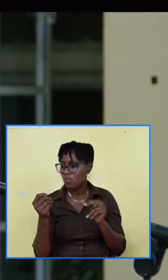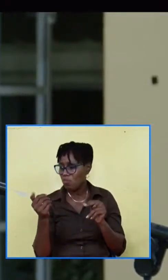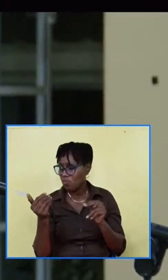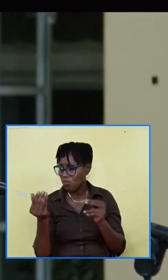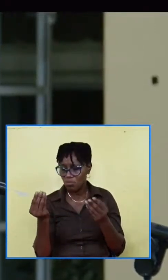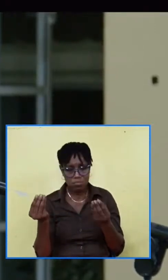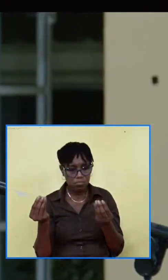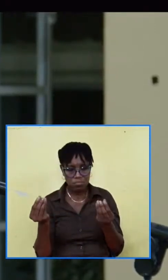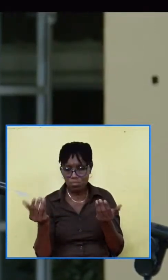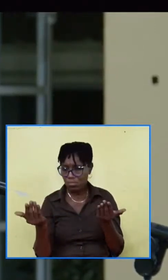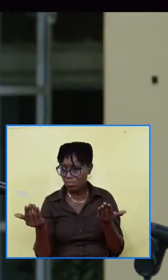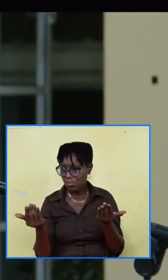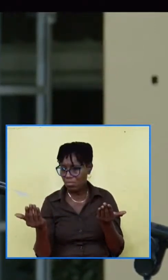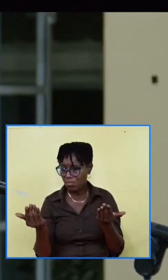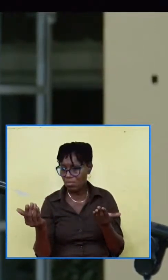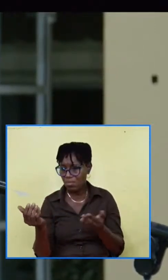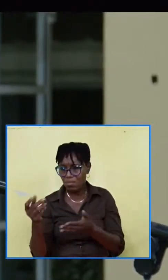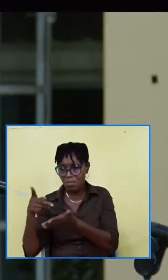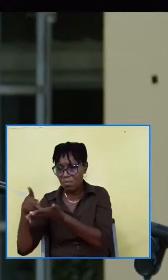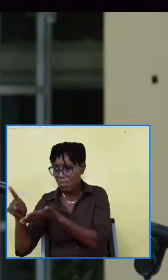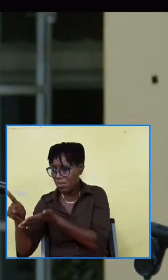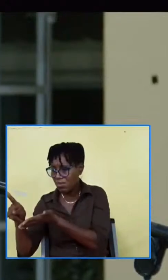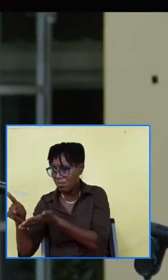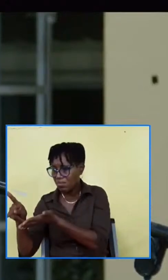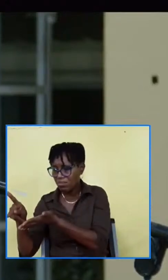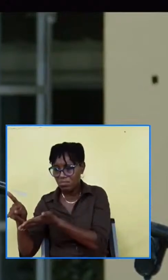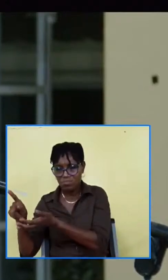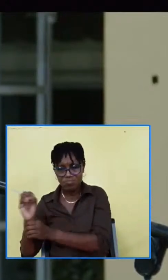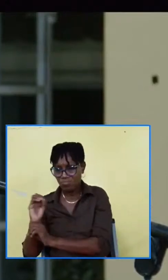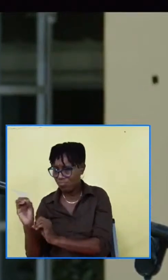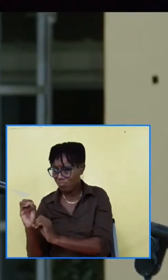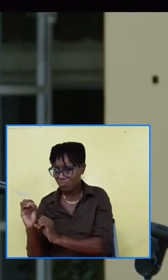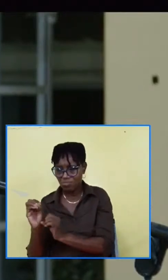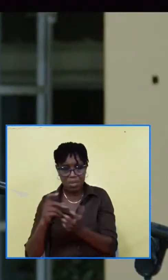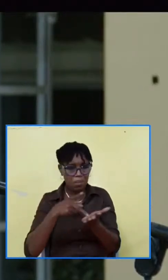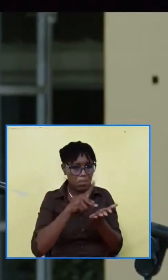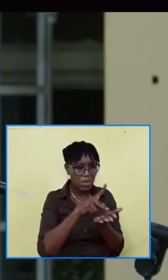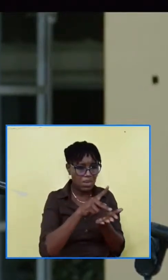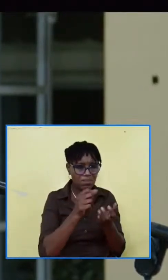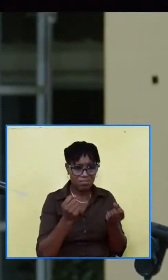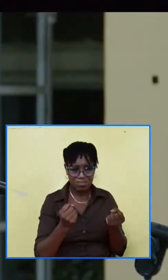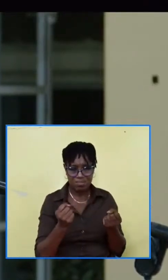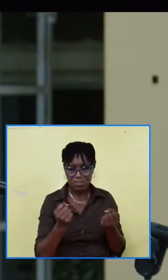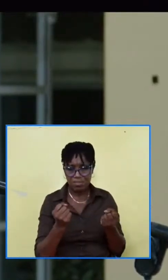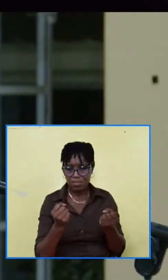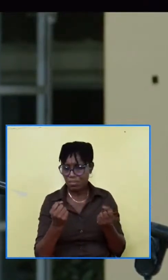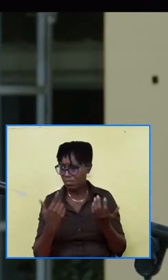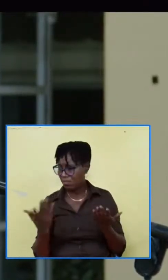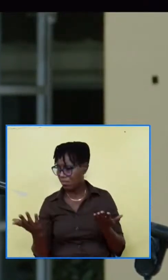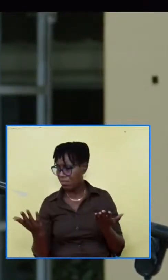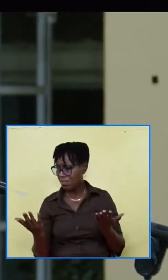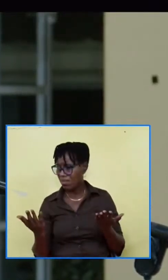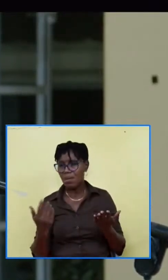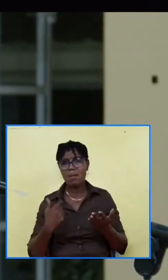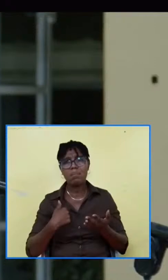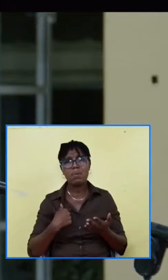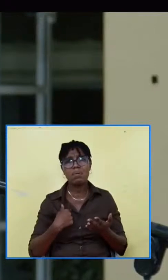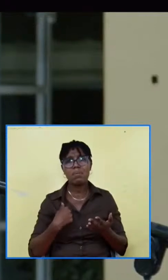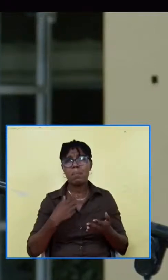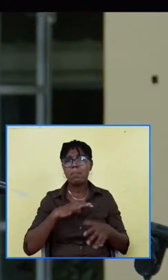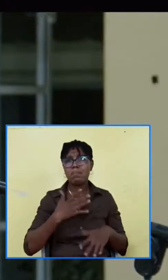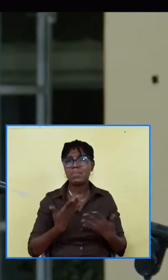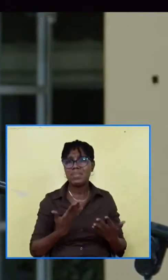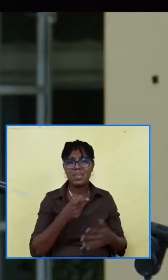I know that as a non-contributor, I will get $20 less than my husband who worked for 40 years